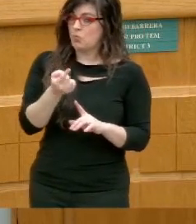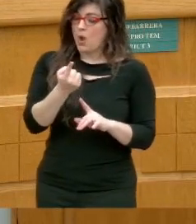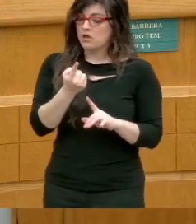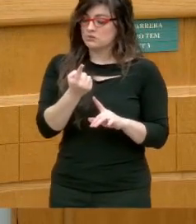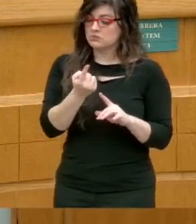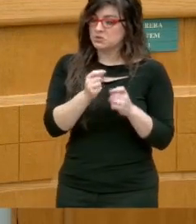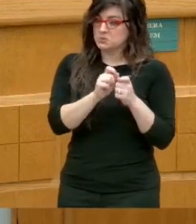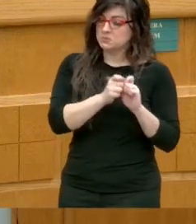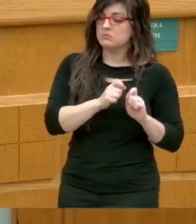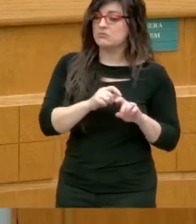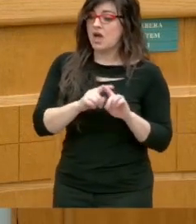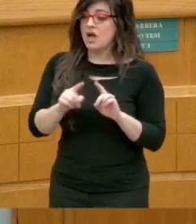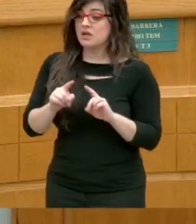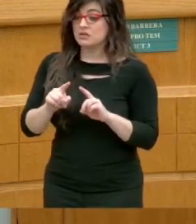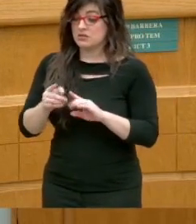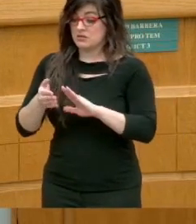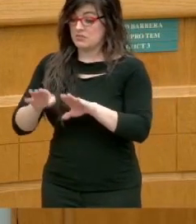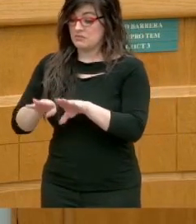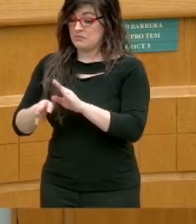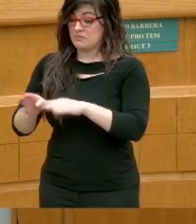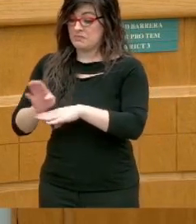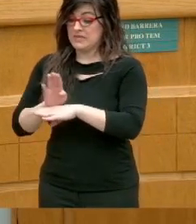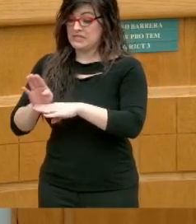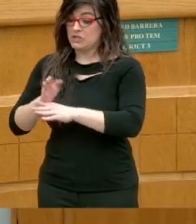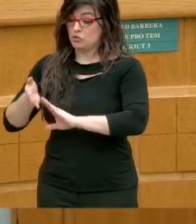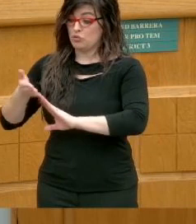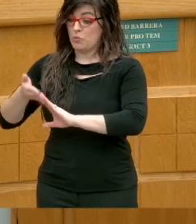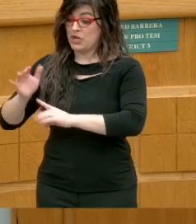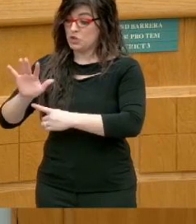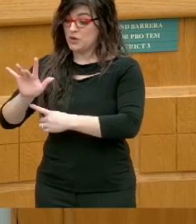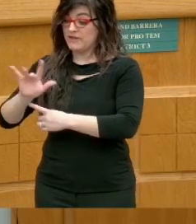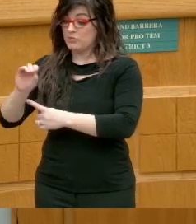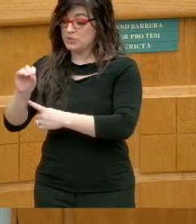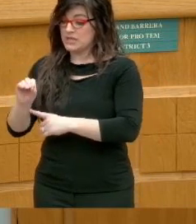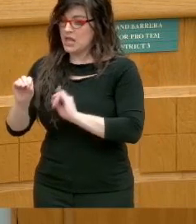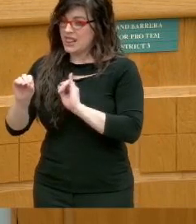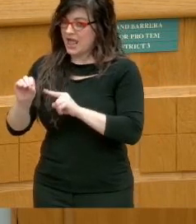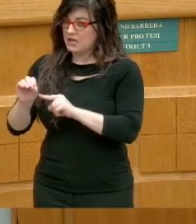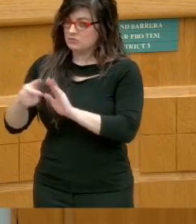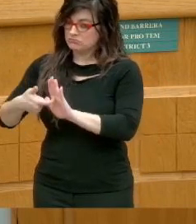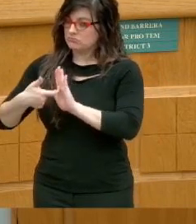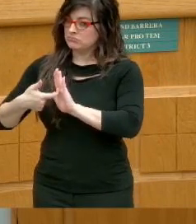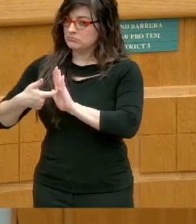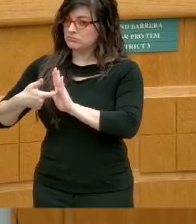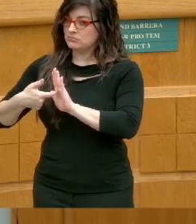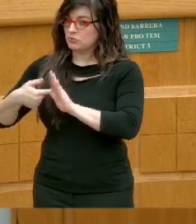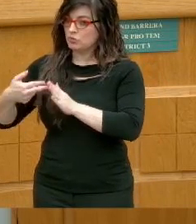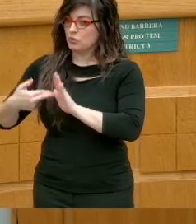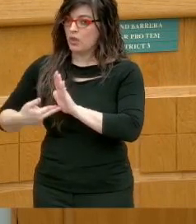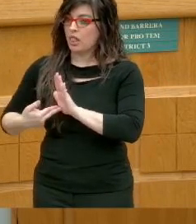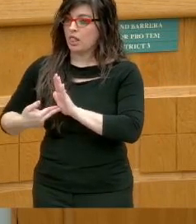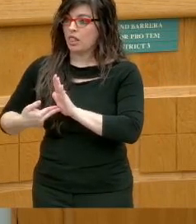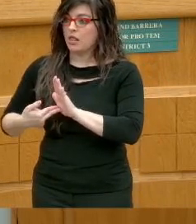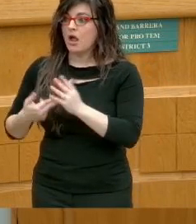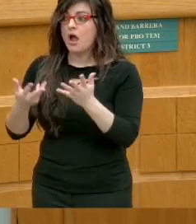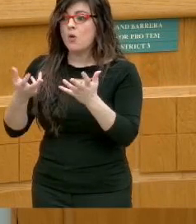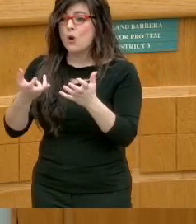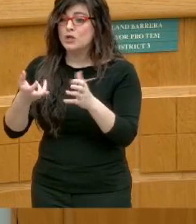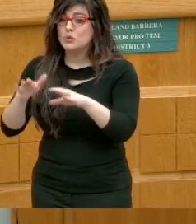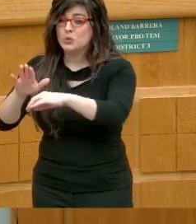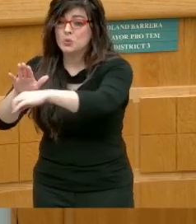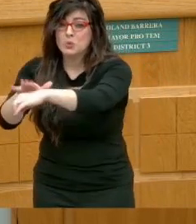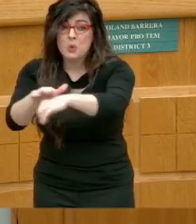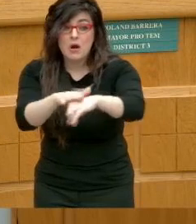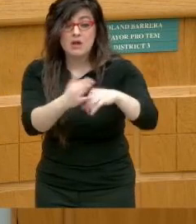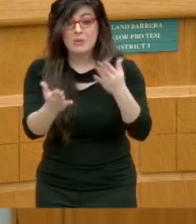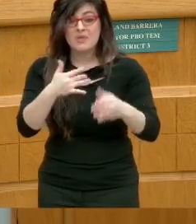But the 25% is rule. Now, let me caution, I know there will be some that are excited and want to go to restaurants. And if